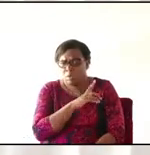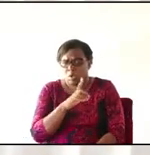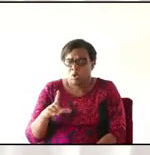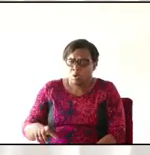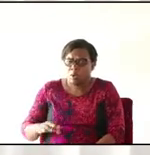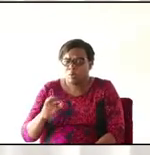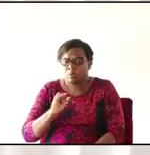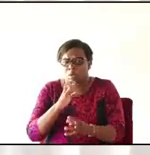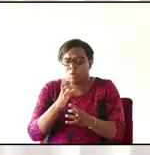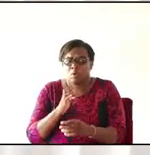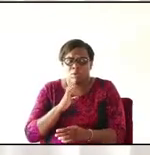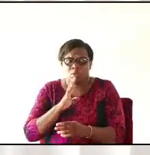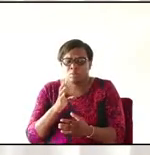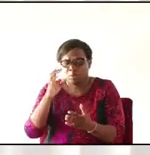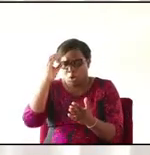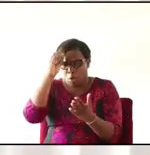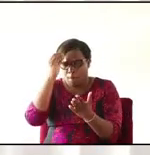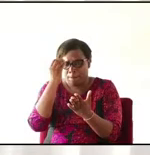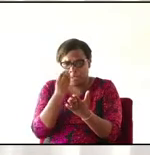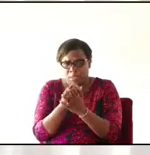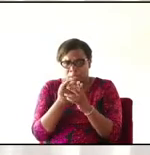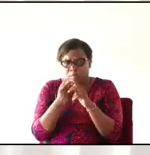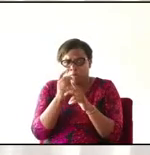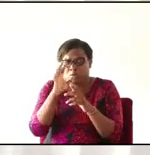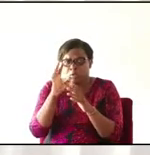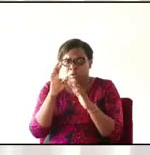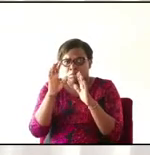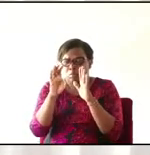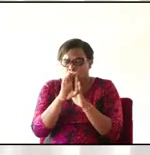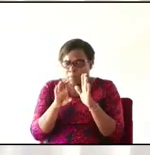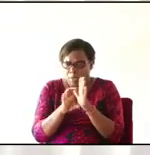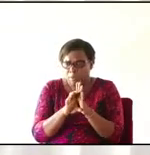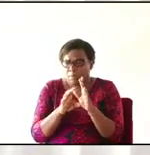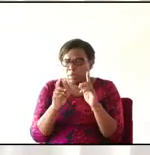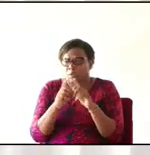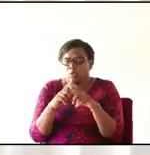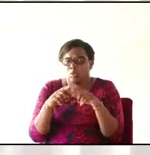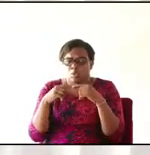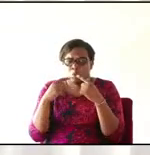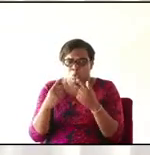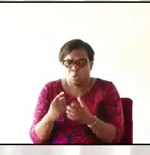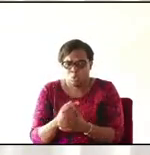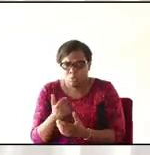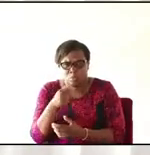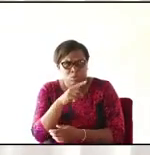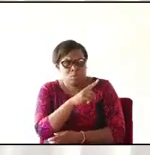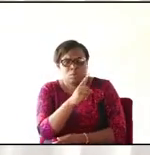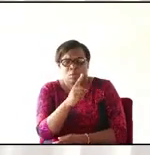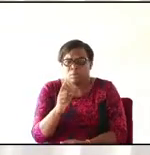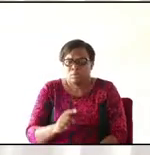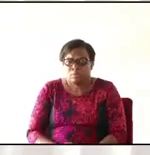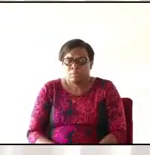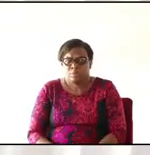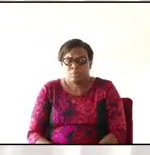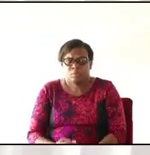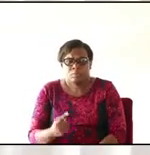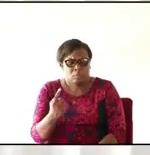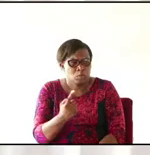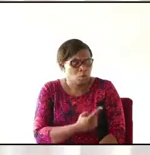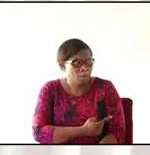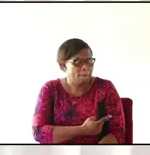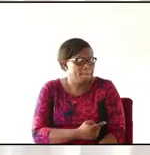to be obedient to your commandment to go. Anybody like that? As we